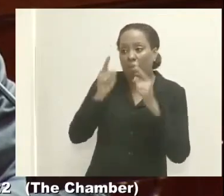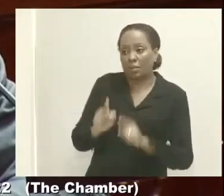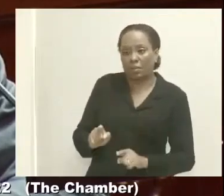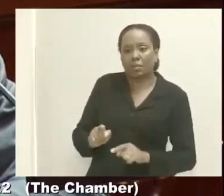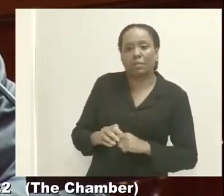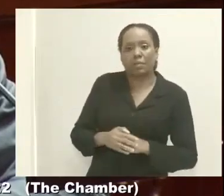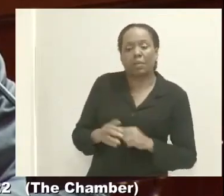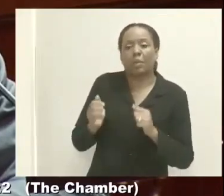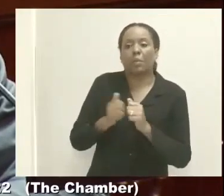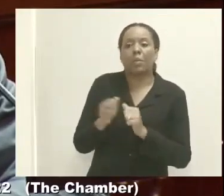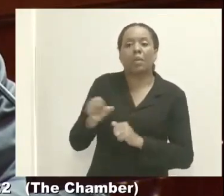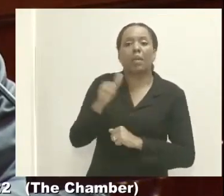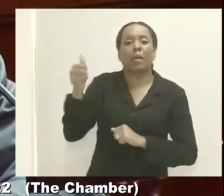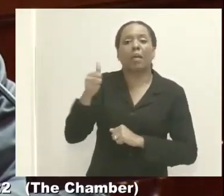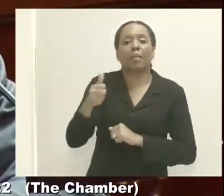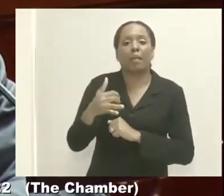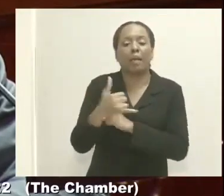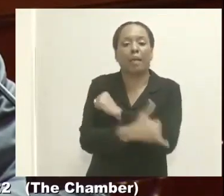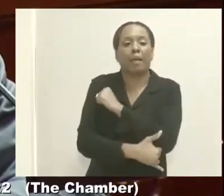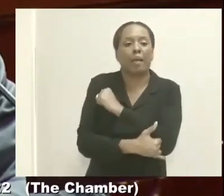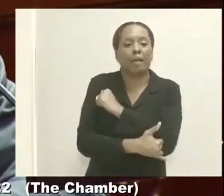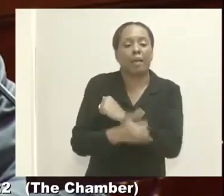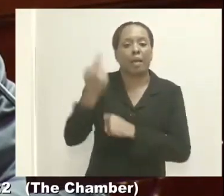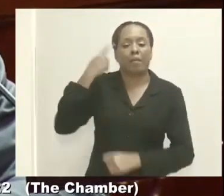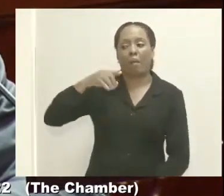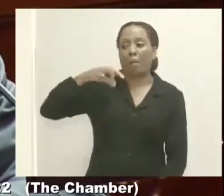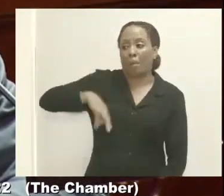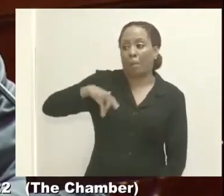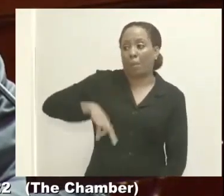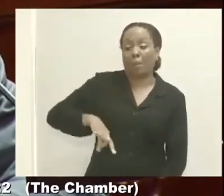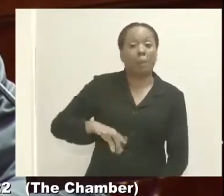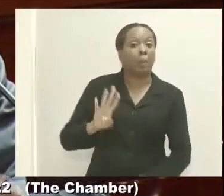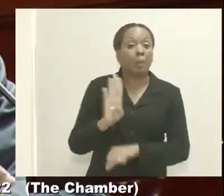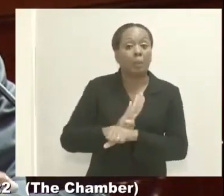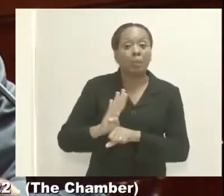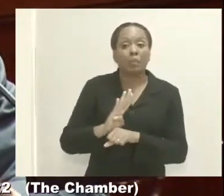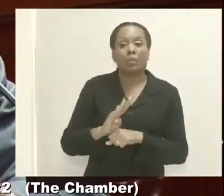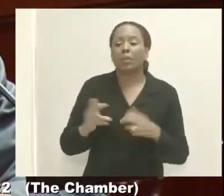sovereign states for the benefit of Barbados.